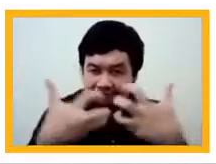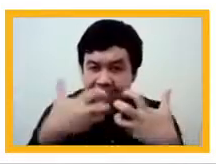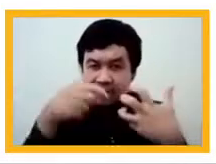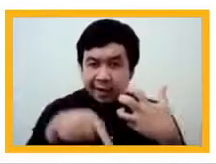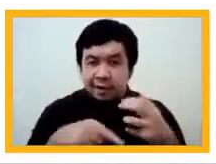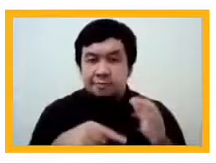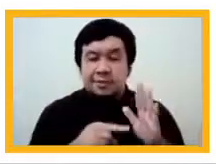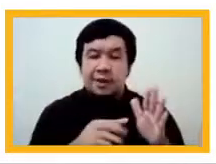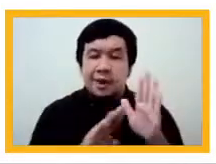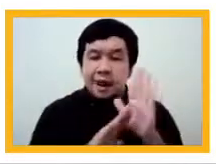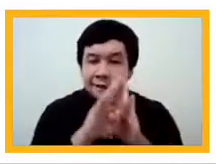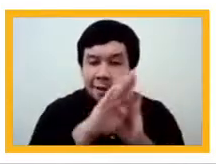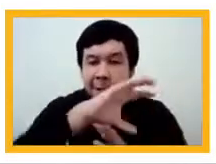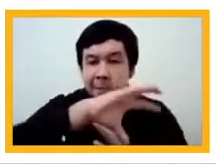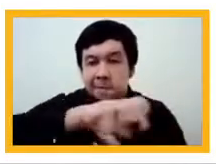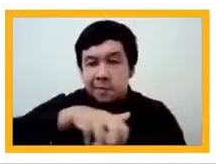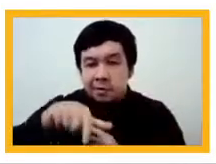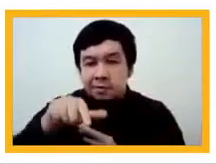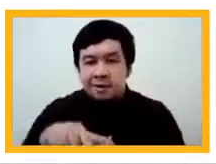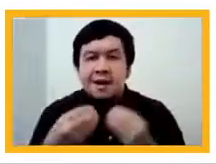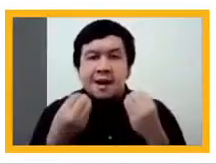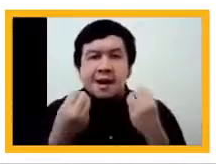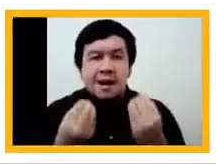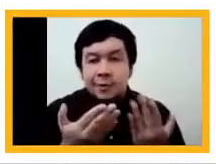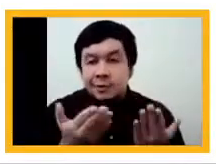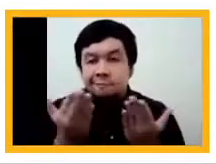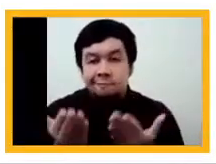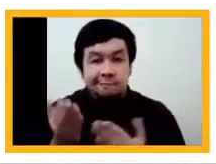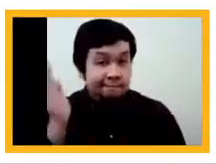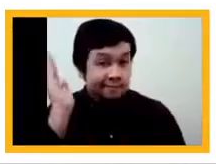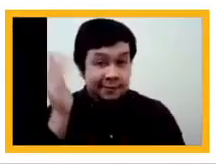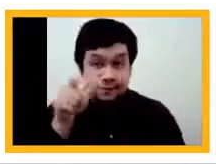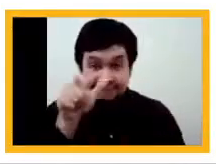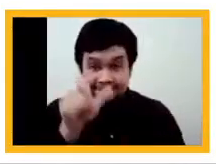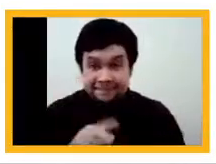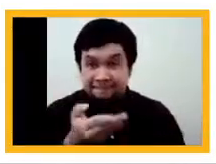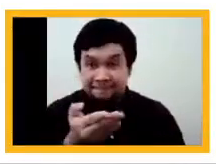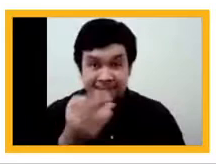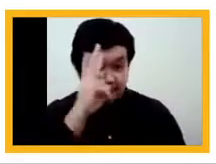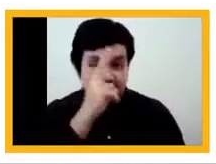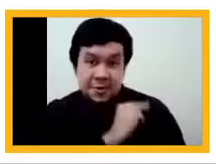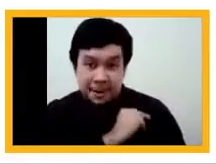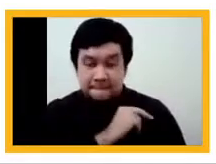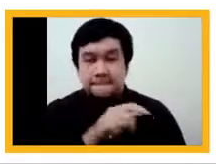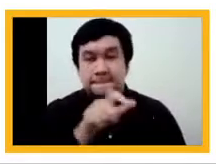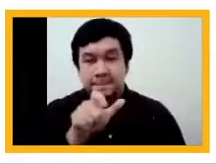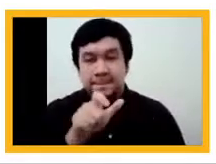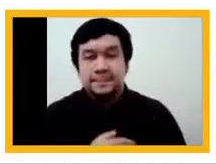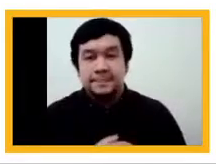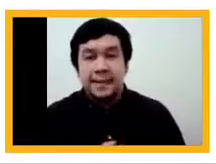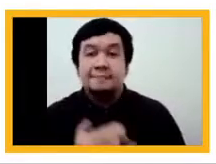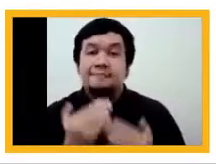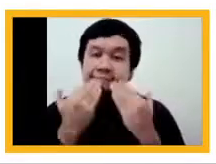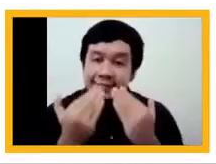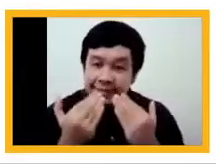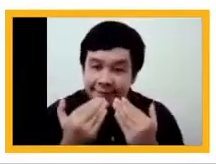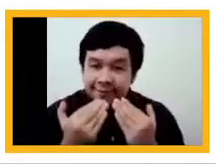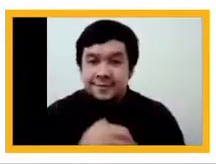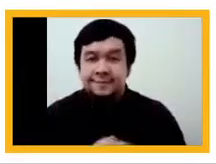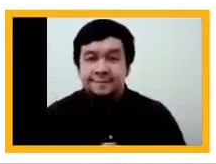to hear from Ha Wei. Over to you, please. Thank you, Susann, for the nice introduction. Hello,